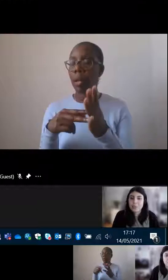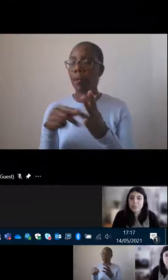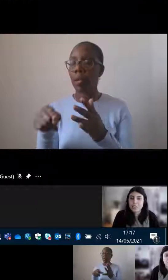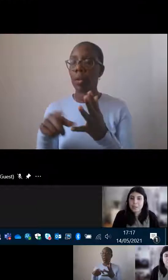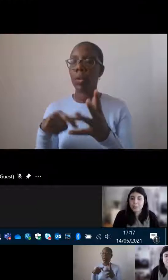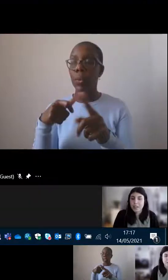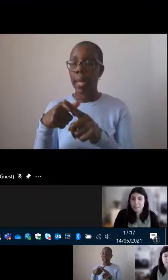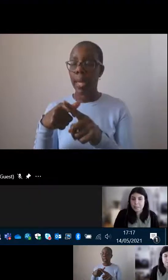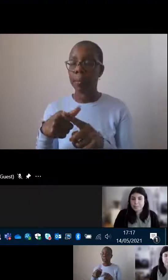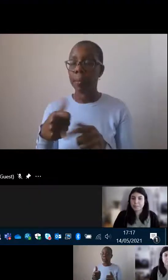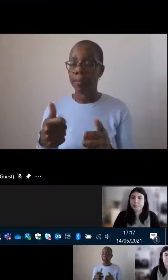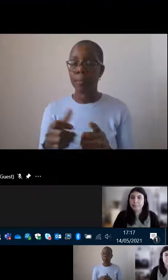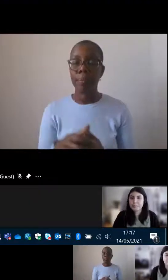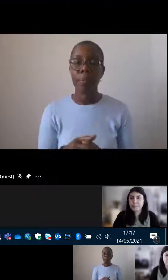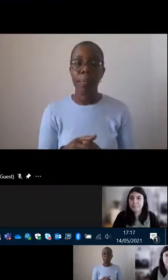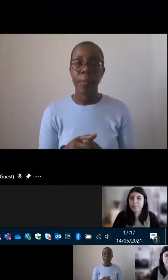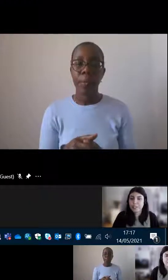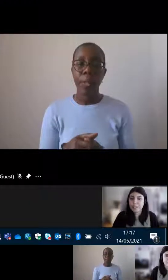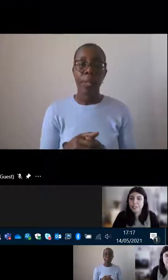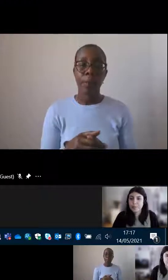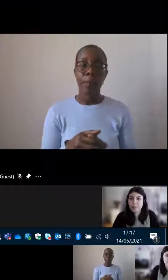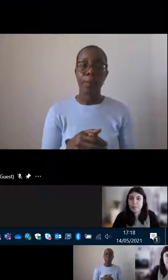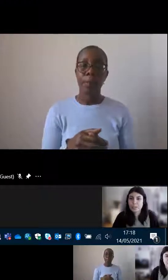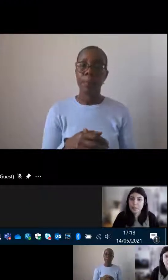Now there's also